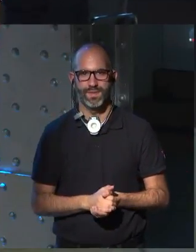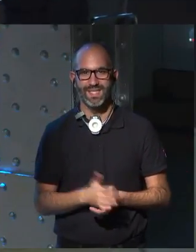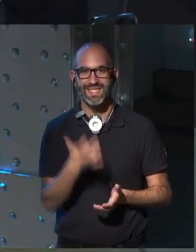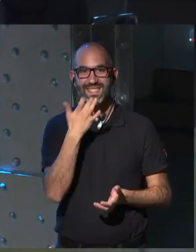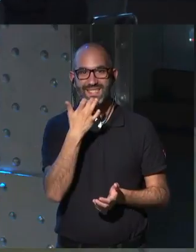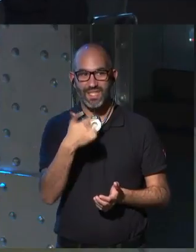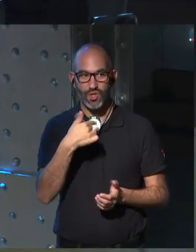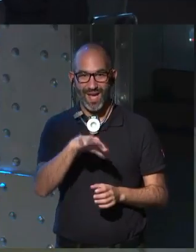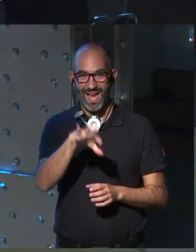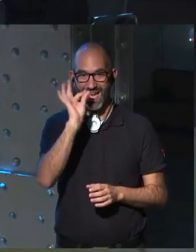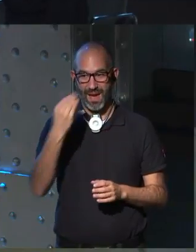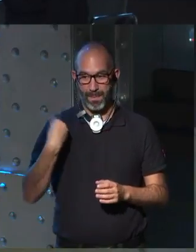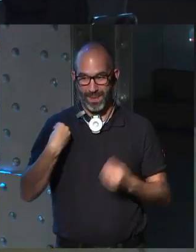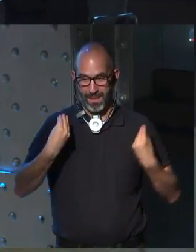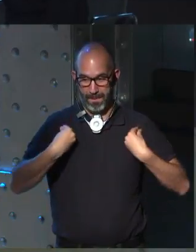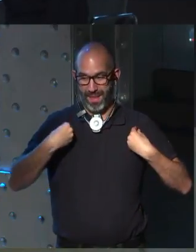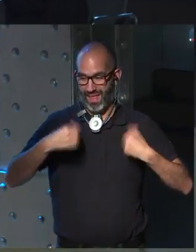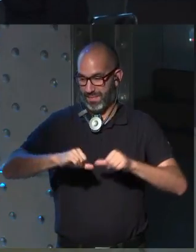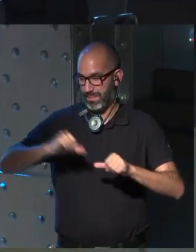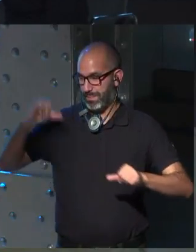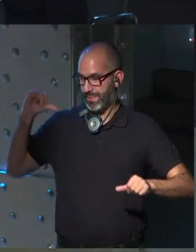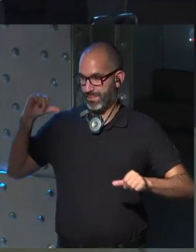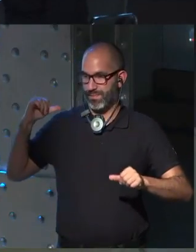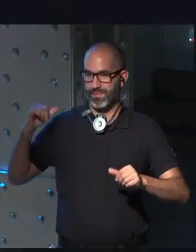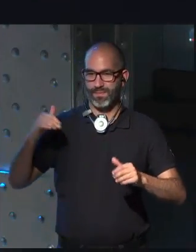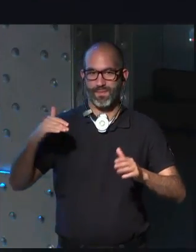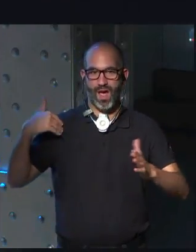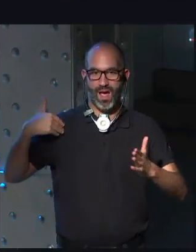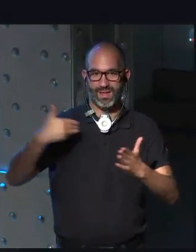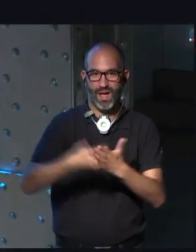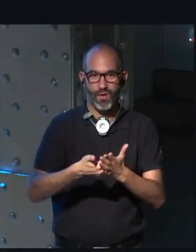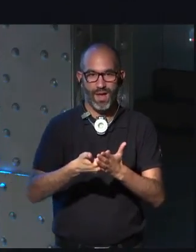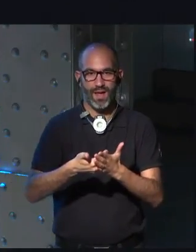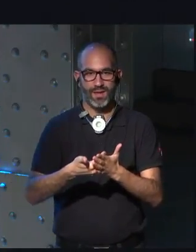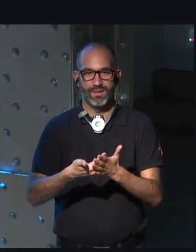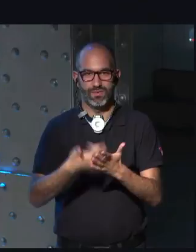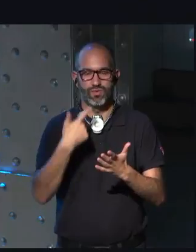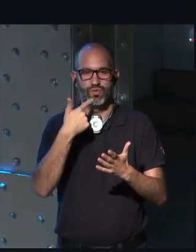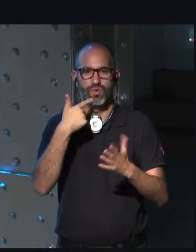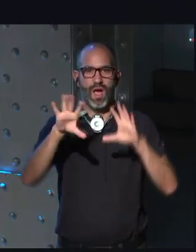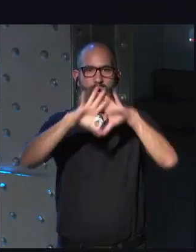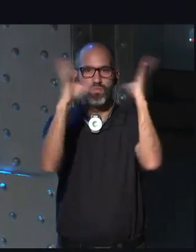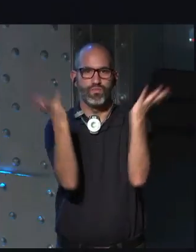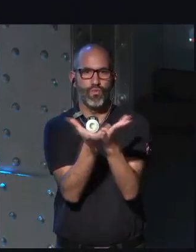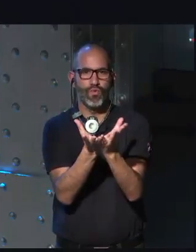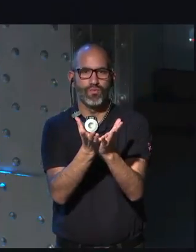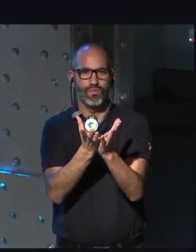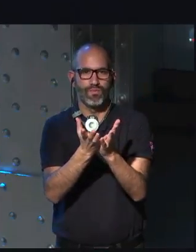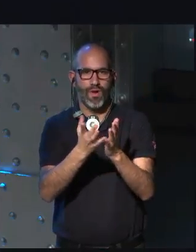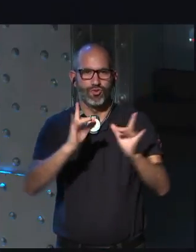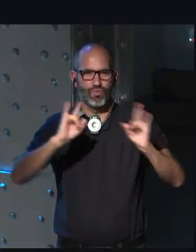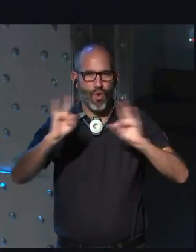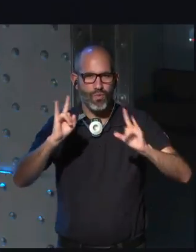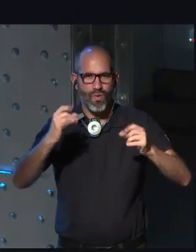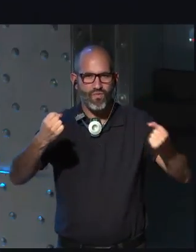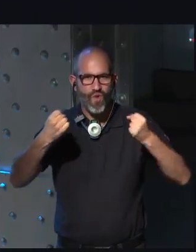There's something I talk about in the book called the loudness war, and I won't go into all the details of what loudness is, but it's what it sounds like. It's the way we perceive the